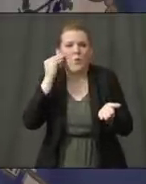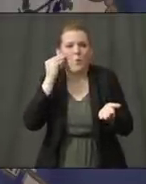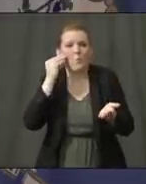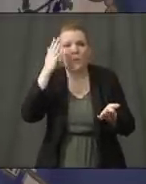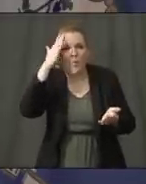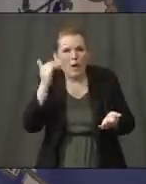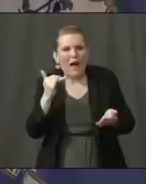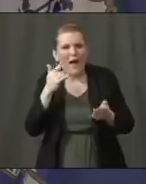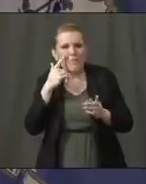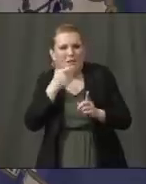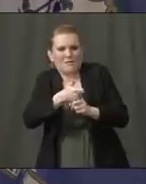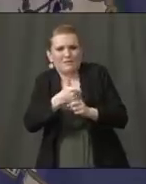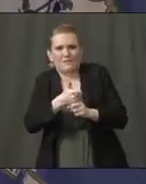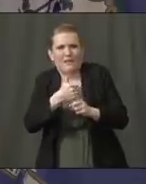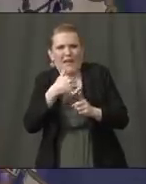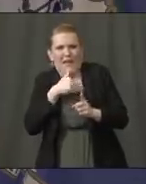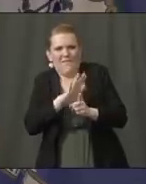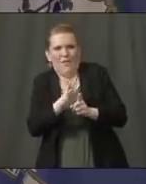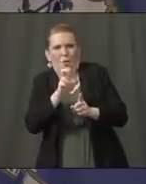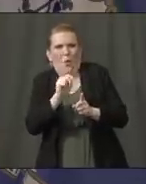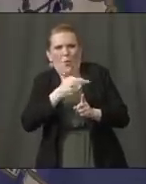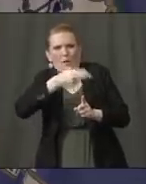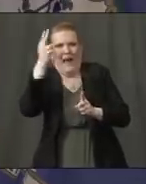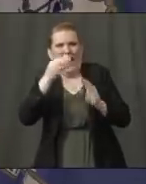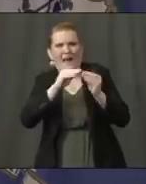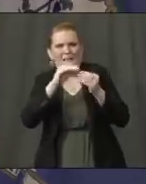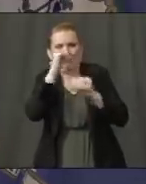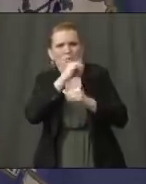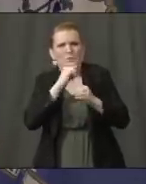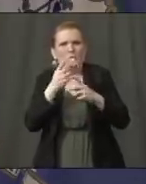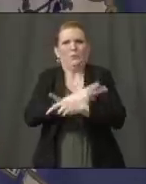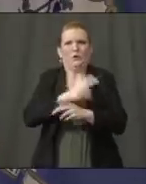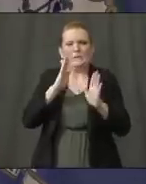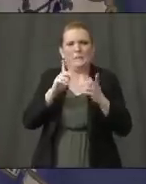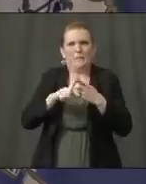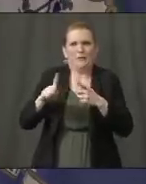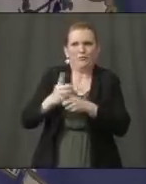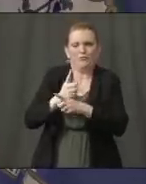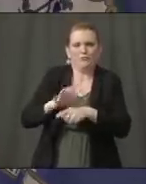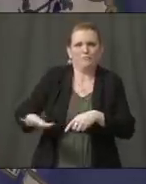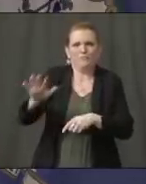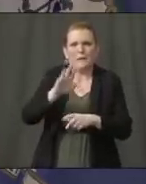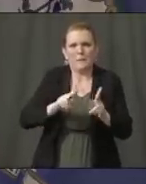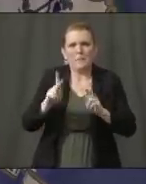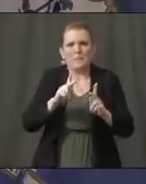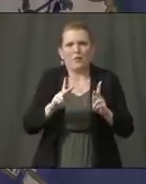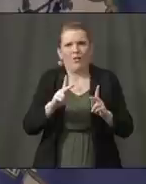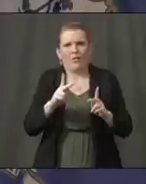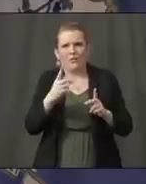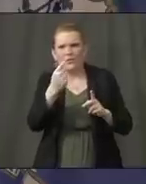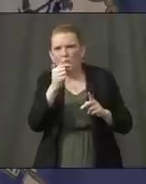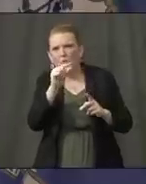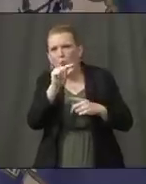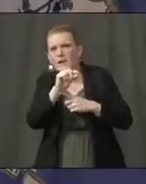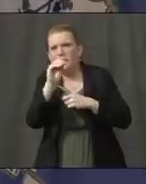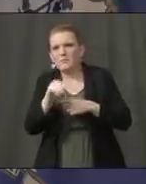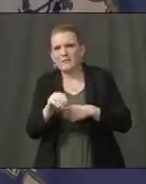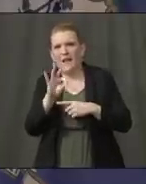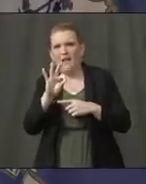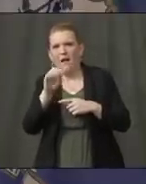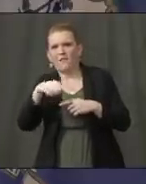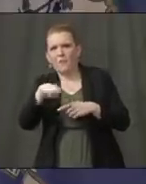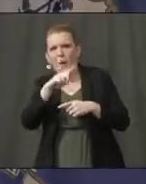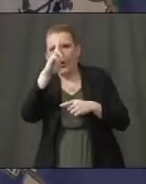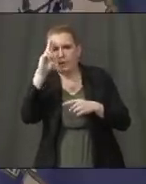and represent 25% of the fatalities and even hospitalizations in many of these states